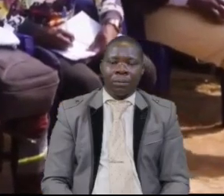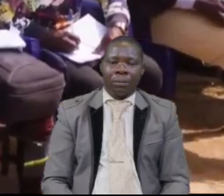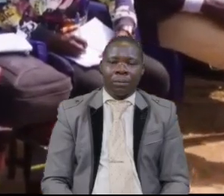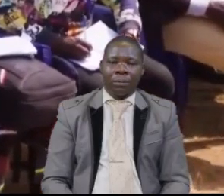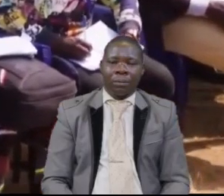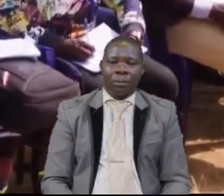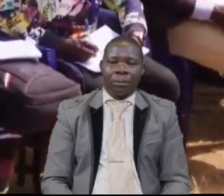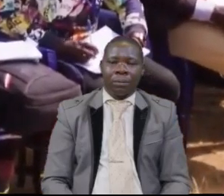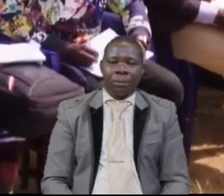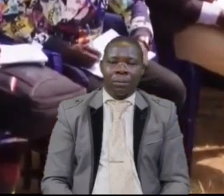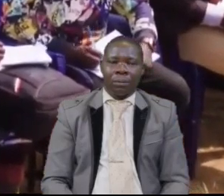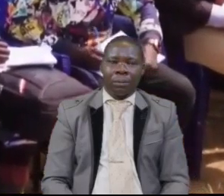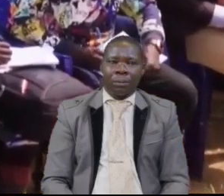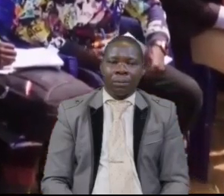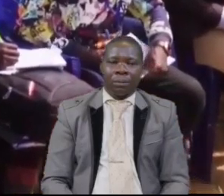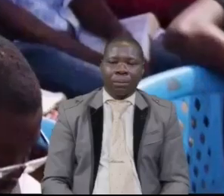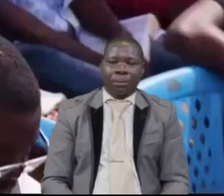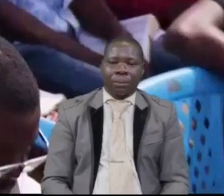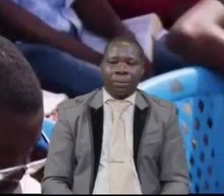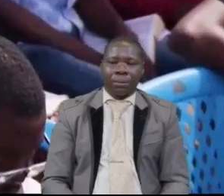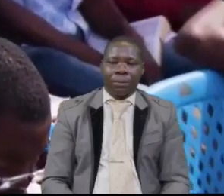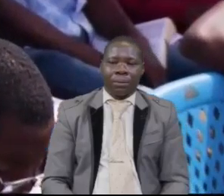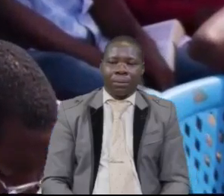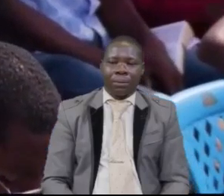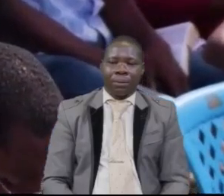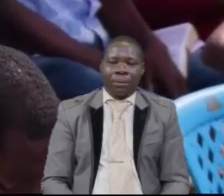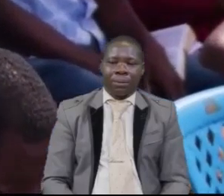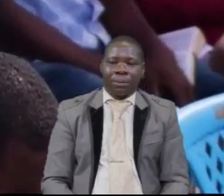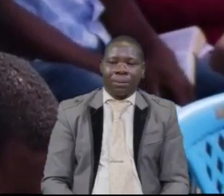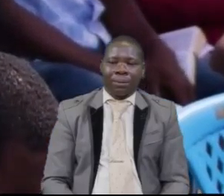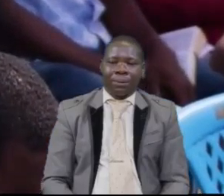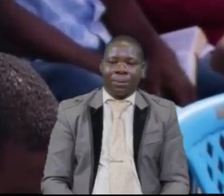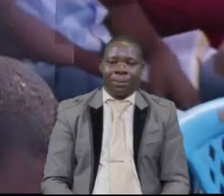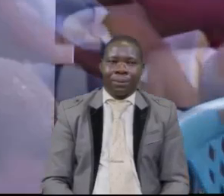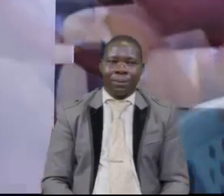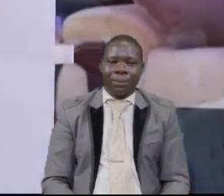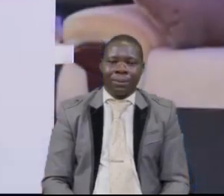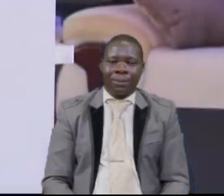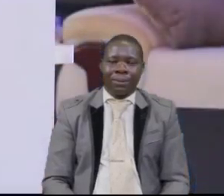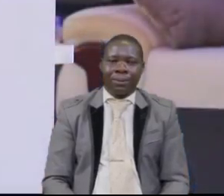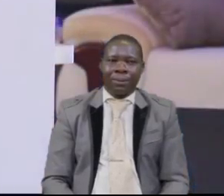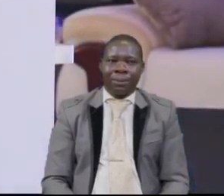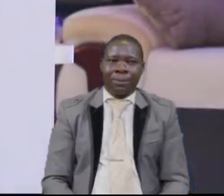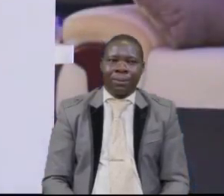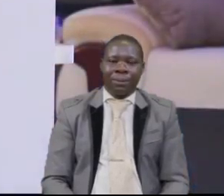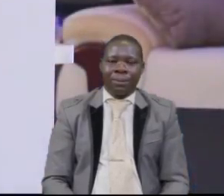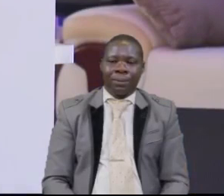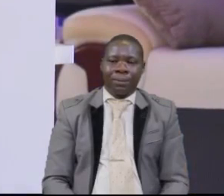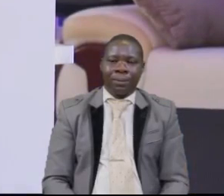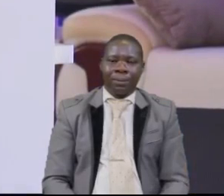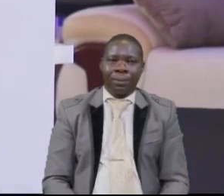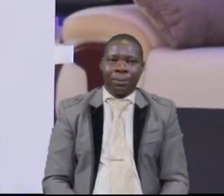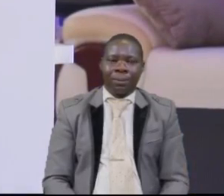falter you not falter in Jesus name number 10 the reconnecting way